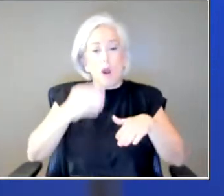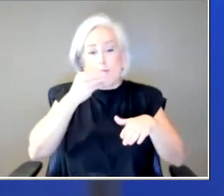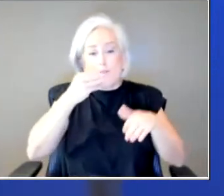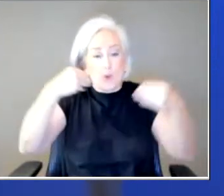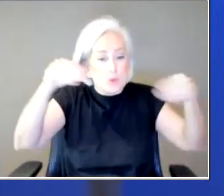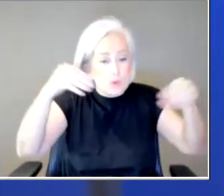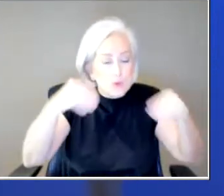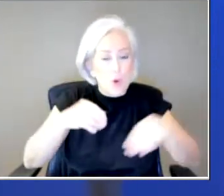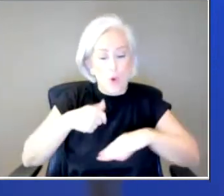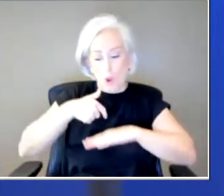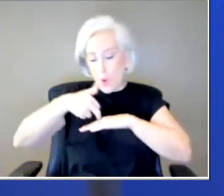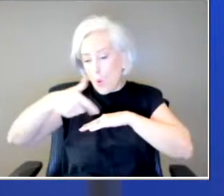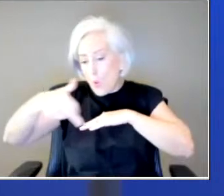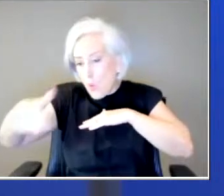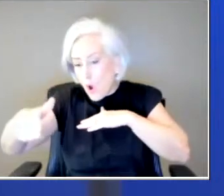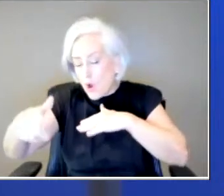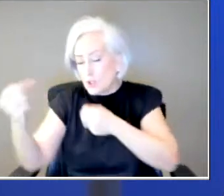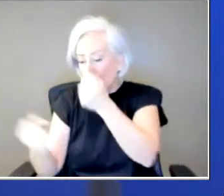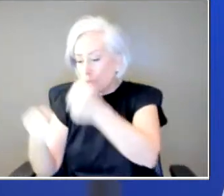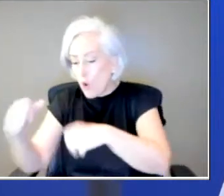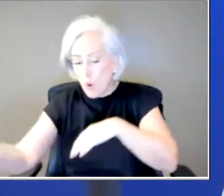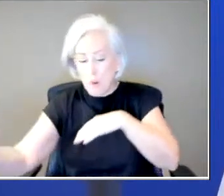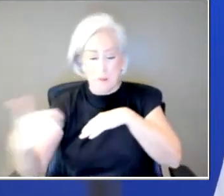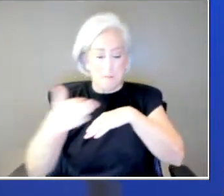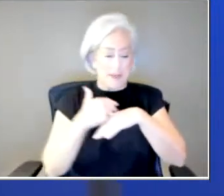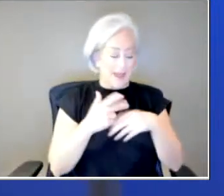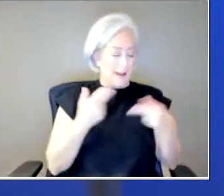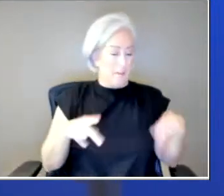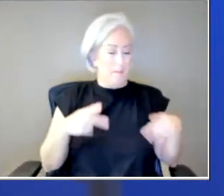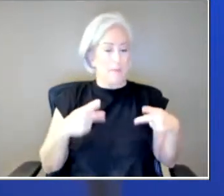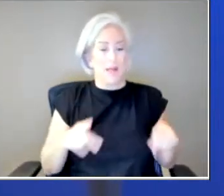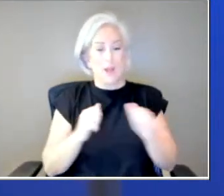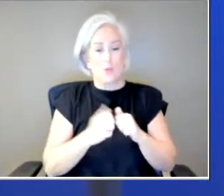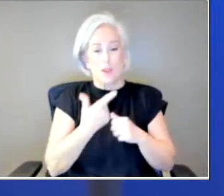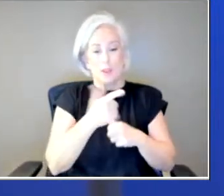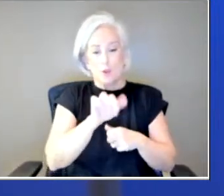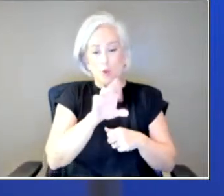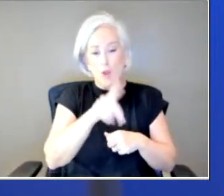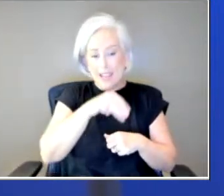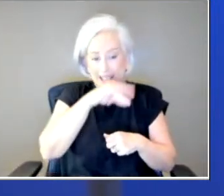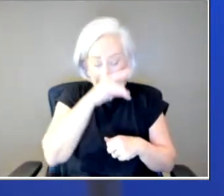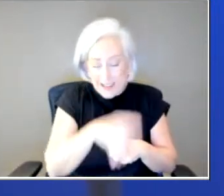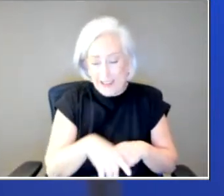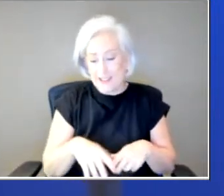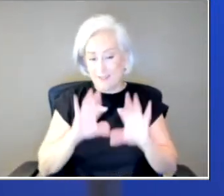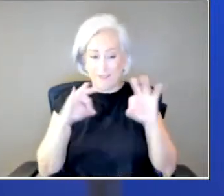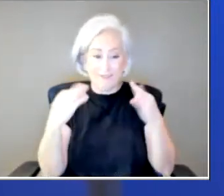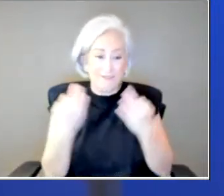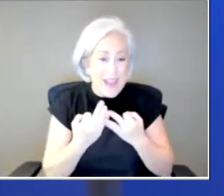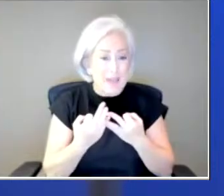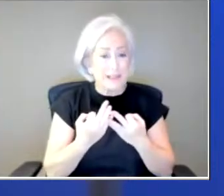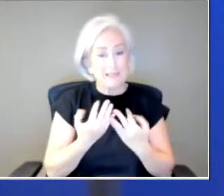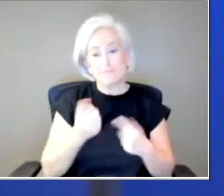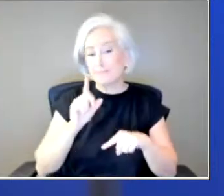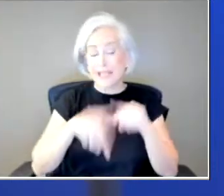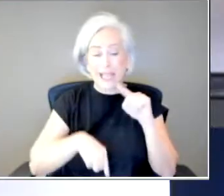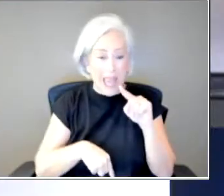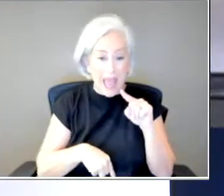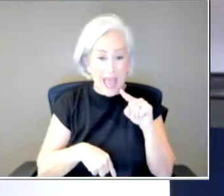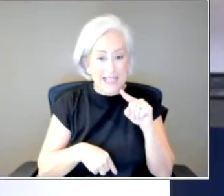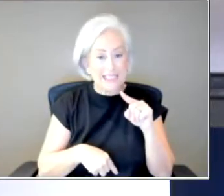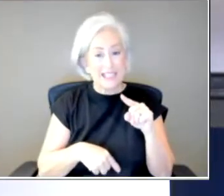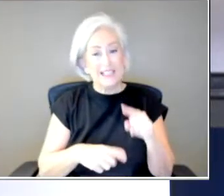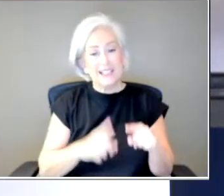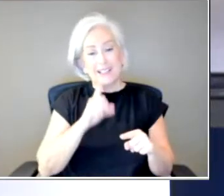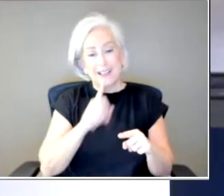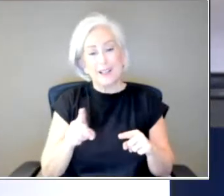from the car, play with their family, play with their grandkids. They're not able to do those things, and it's really a detriment to their quality of life.